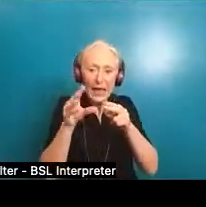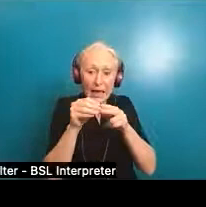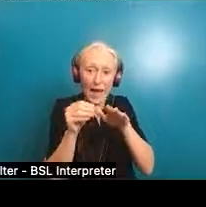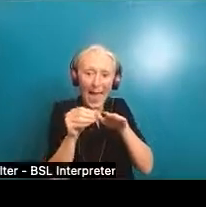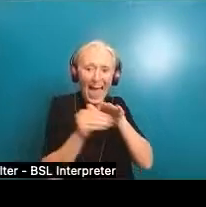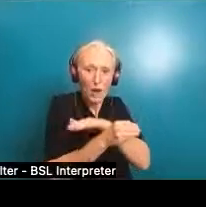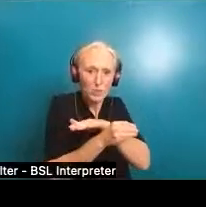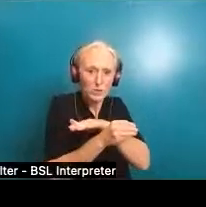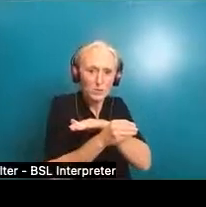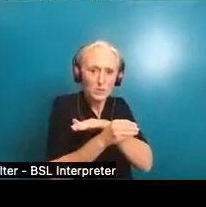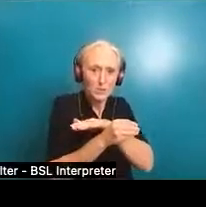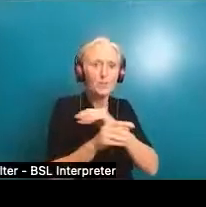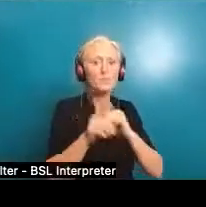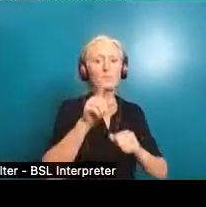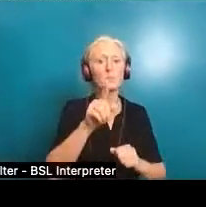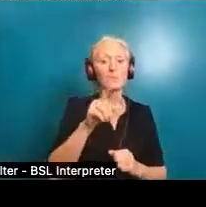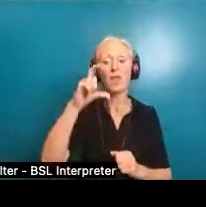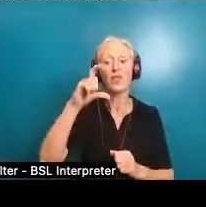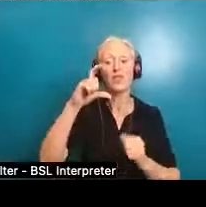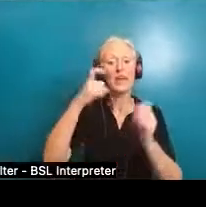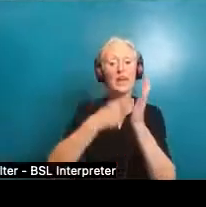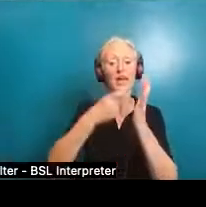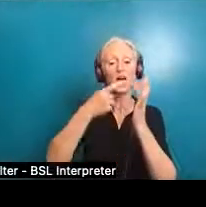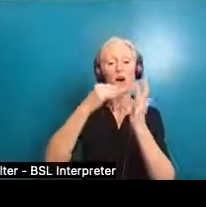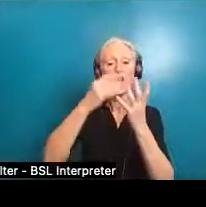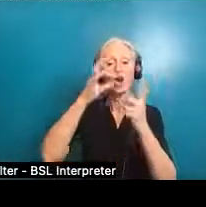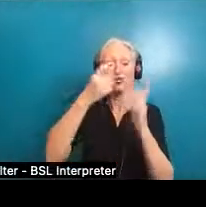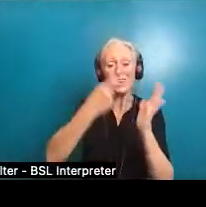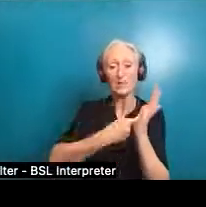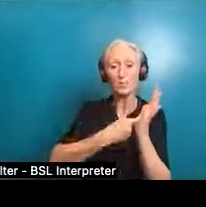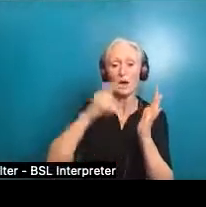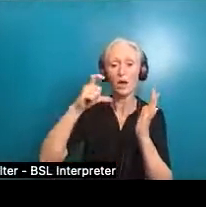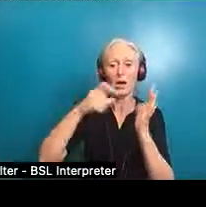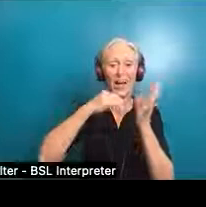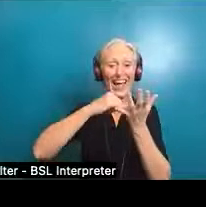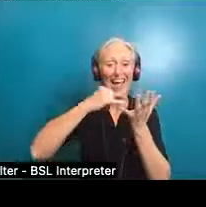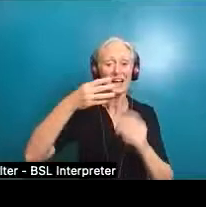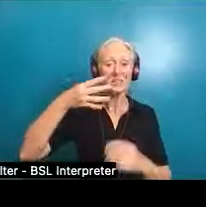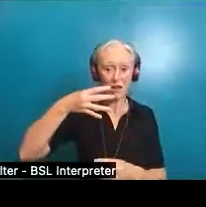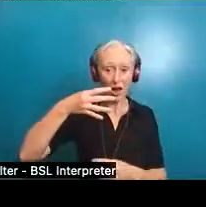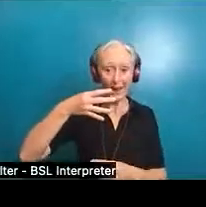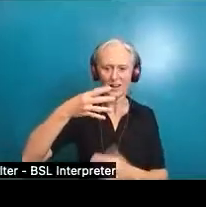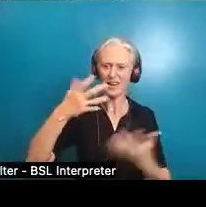The CRISPR-Cas9 can be delivered to the eye through an injection.